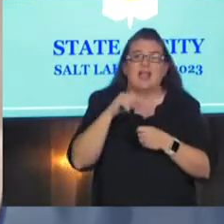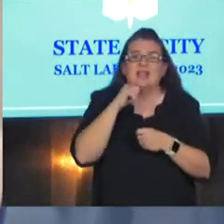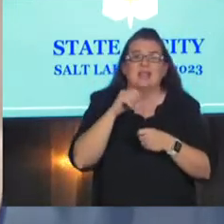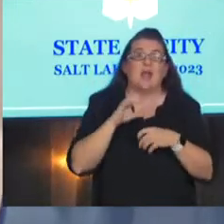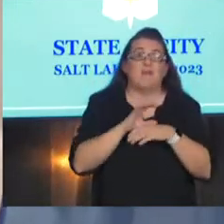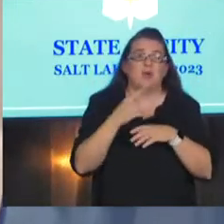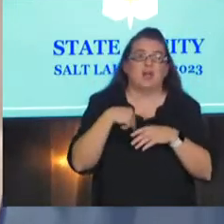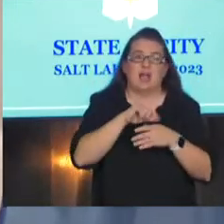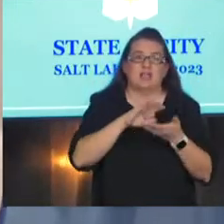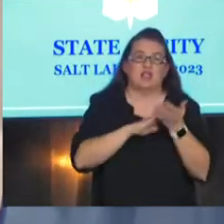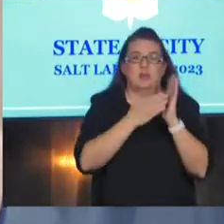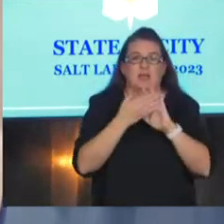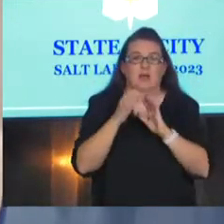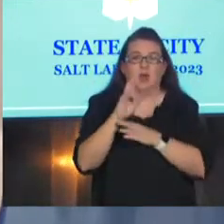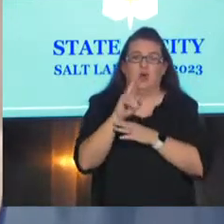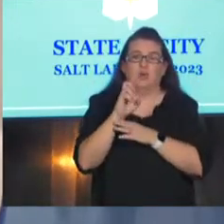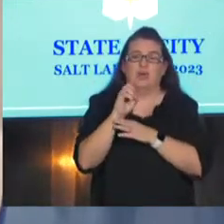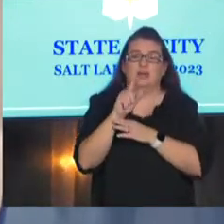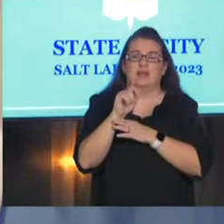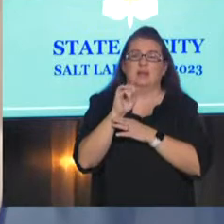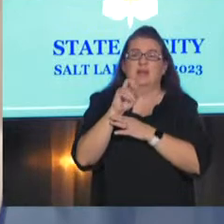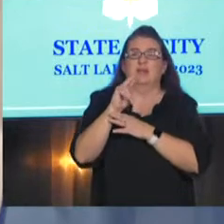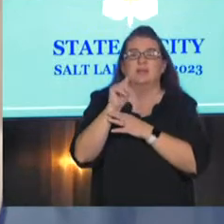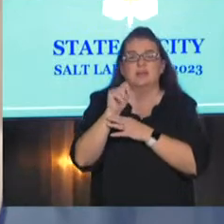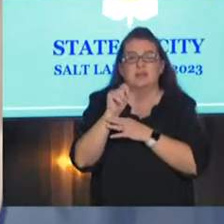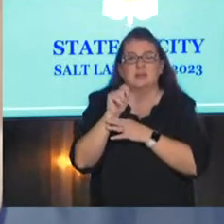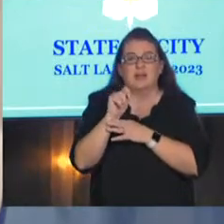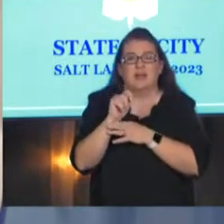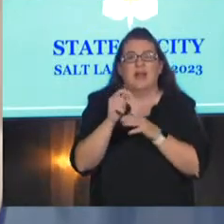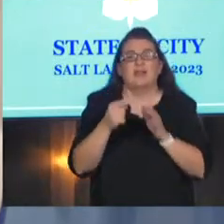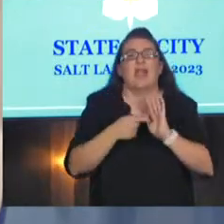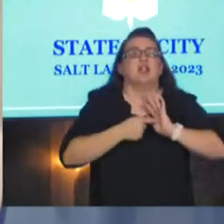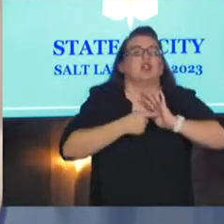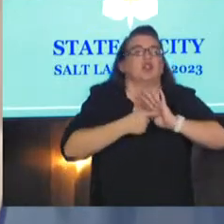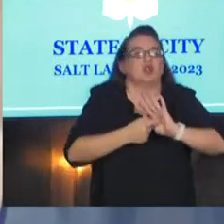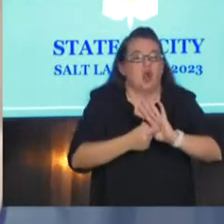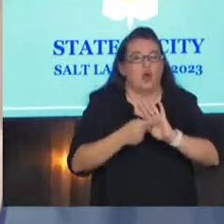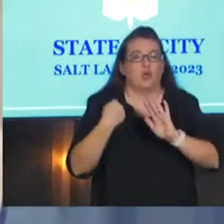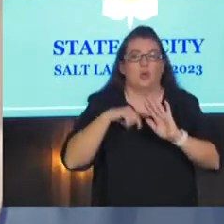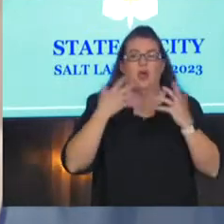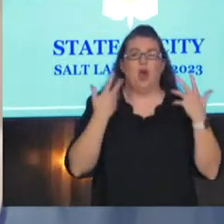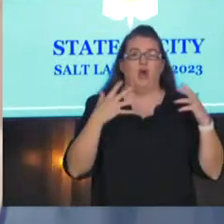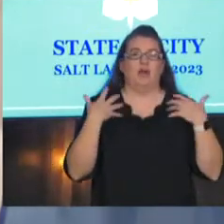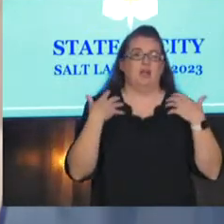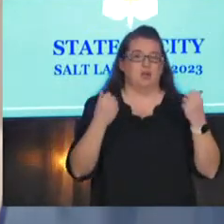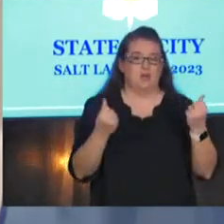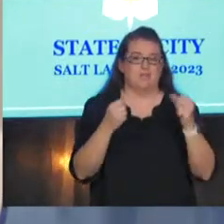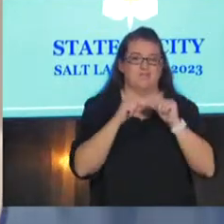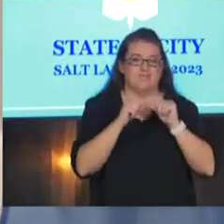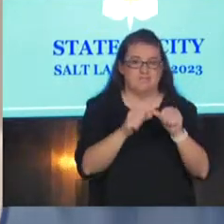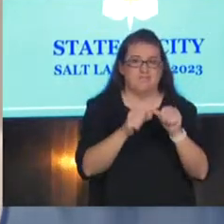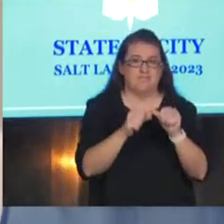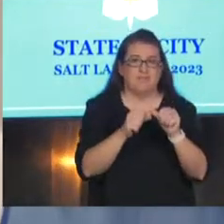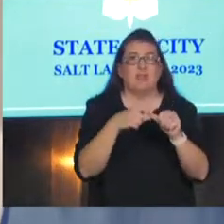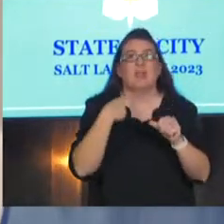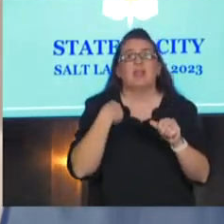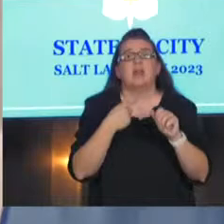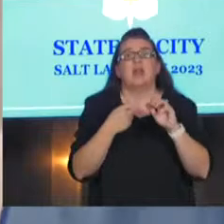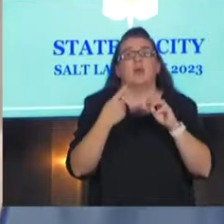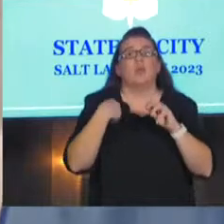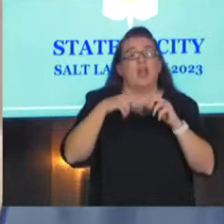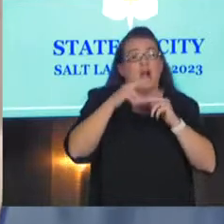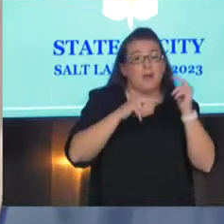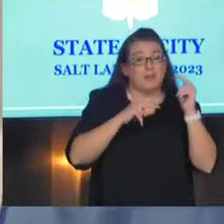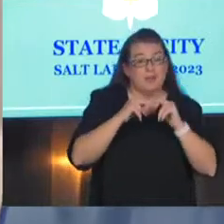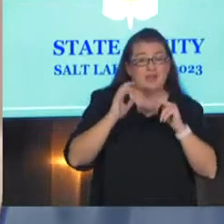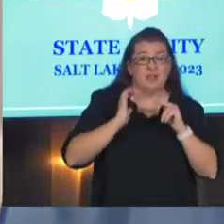They revealed our resilience and our strength. We're building a Salt Lake City whose brand and identity are driven